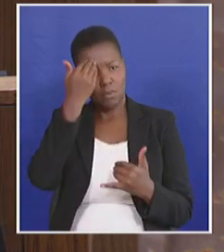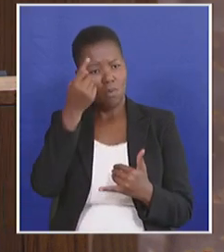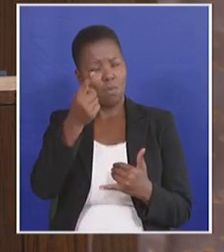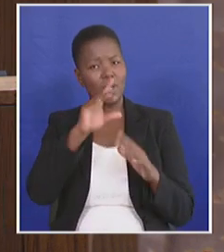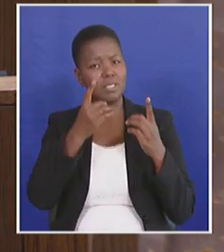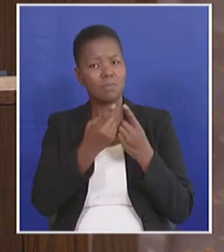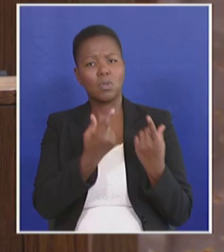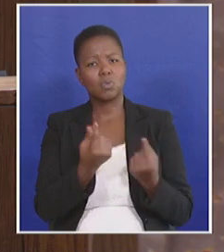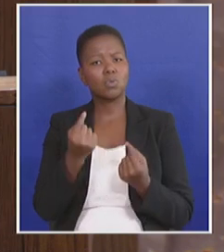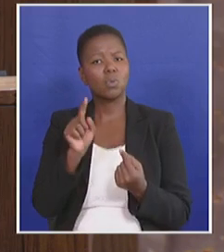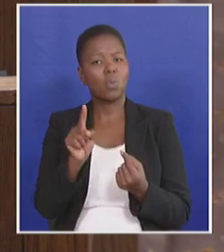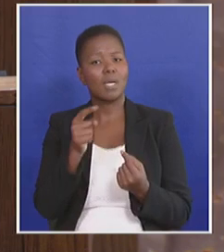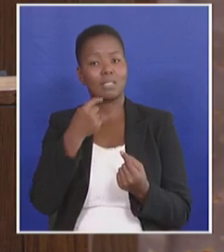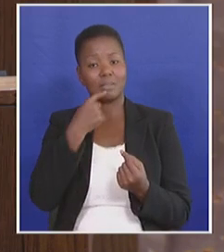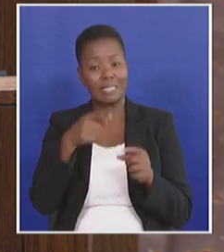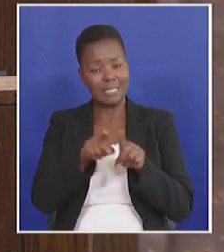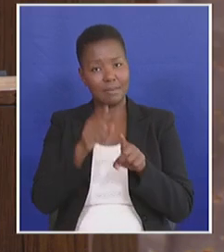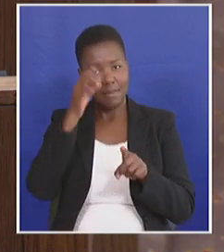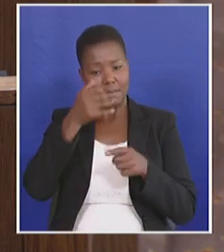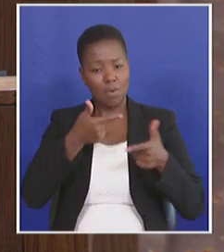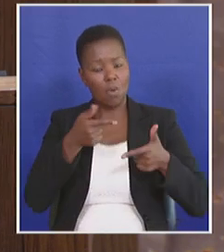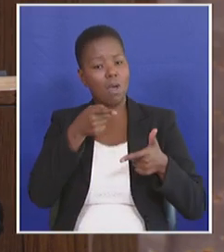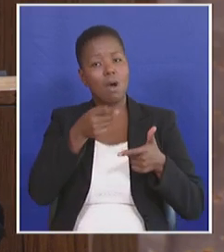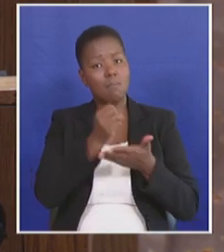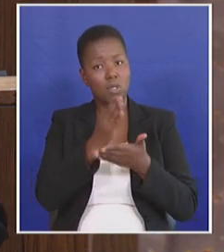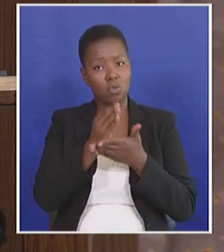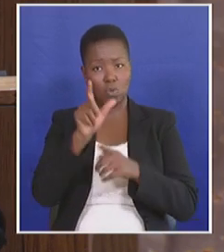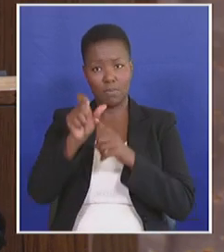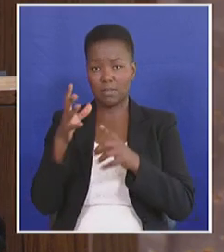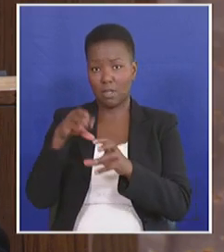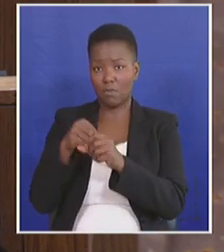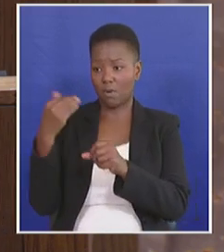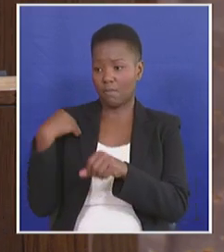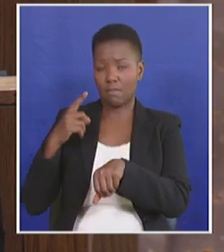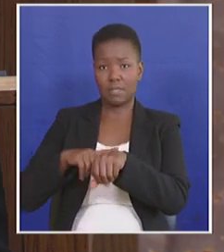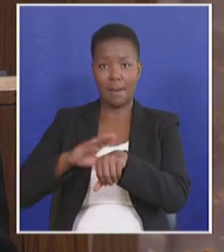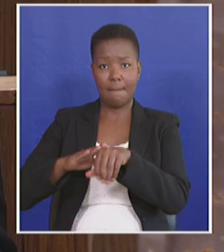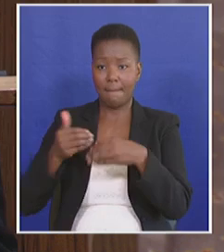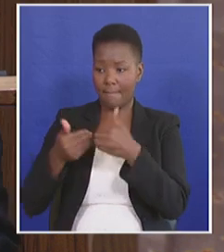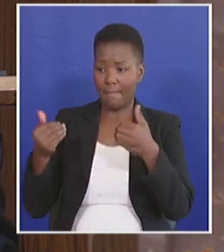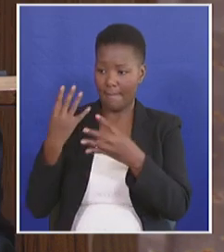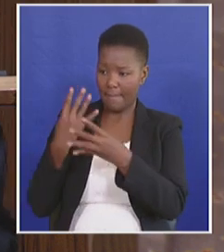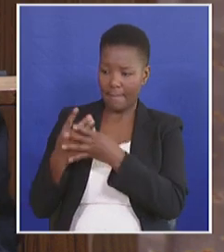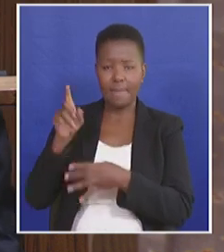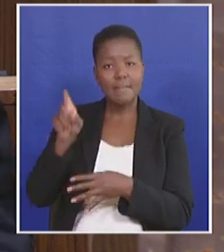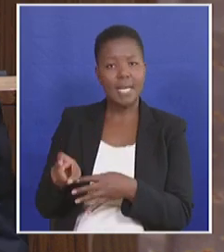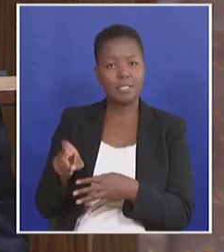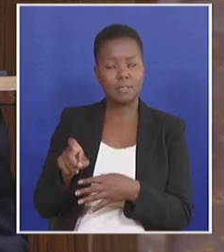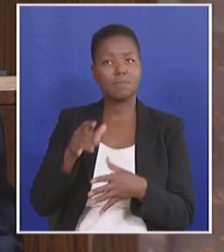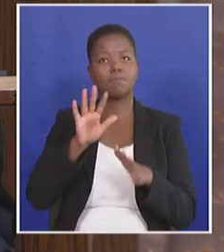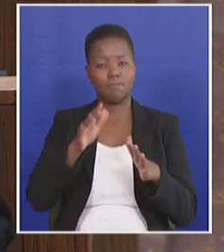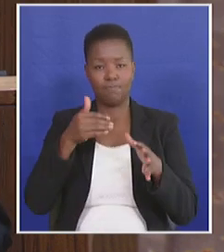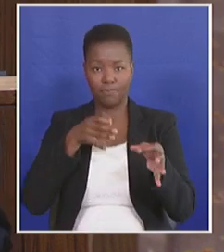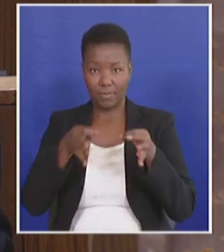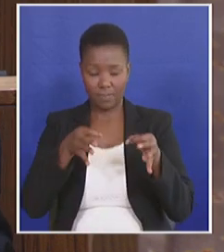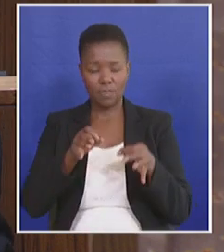including politicians, are prosecuted for apartheid crimes? I think firstly just to state that the TRC process was from both